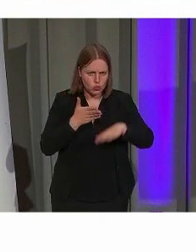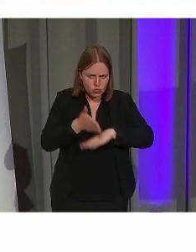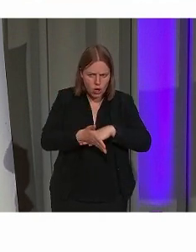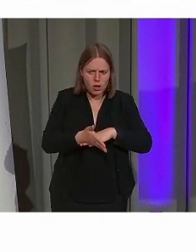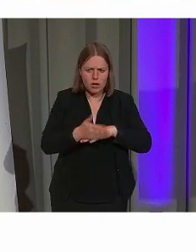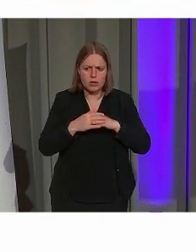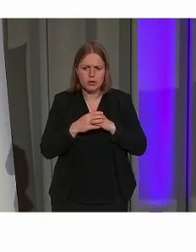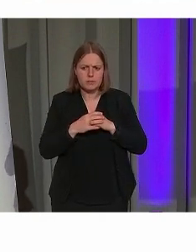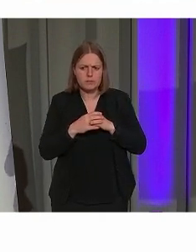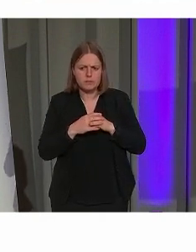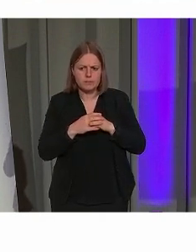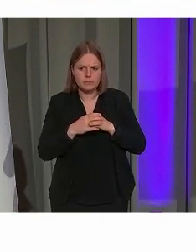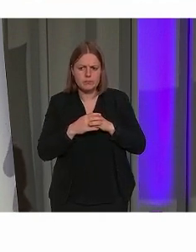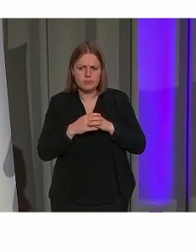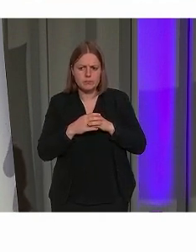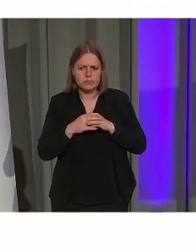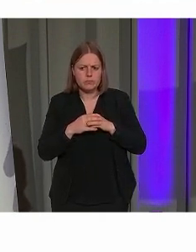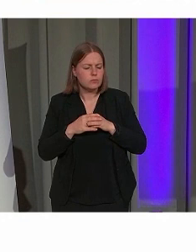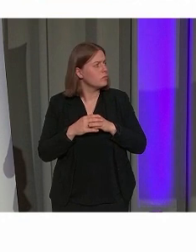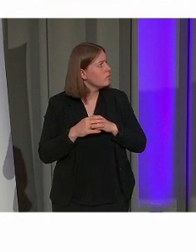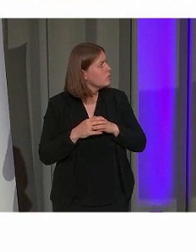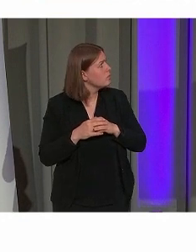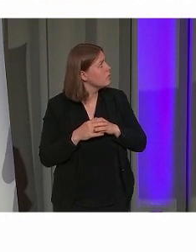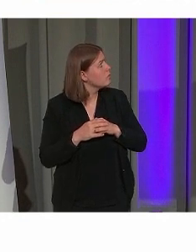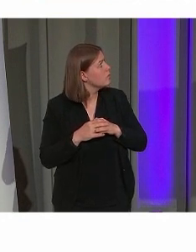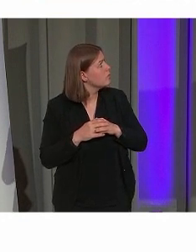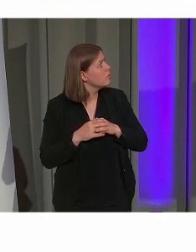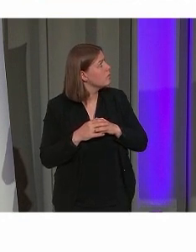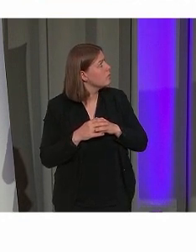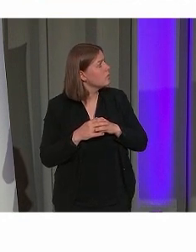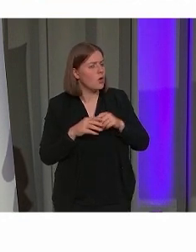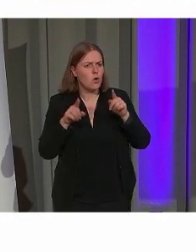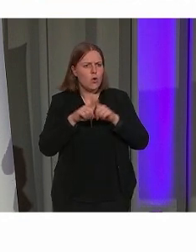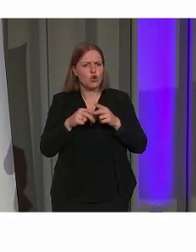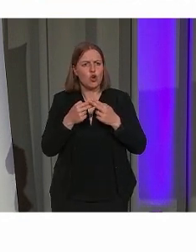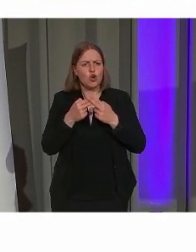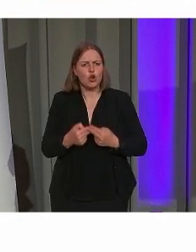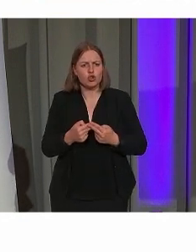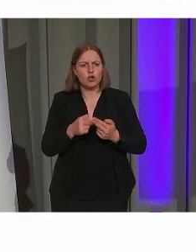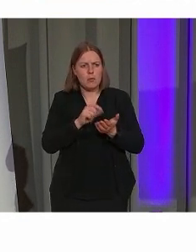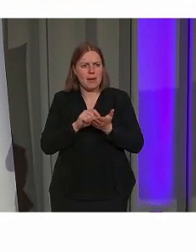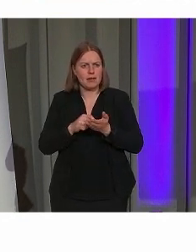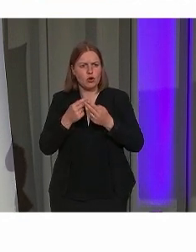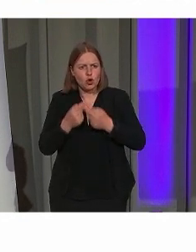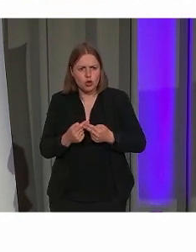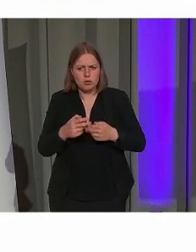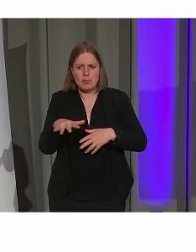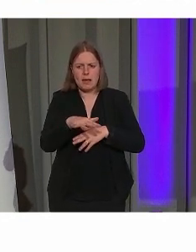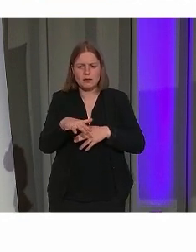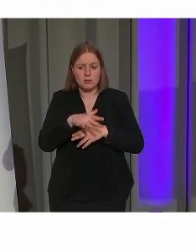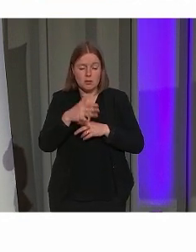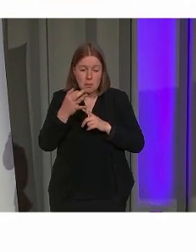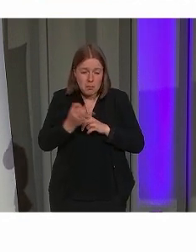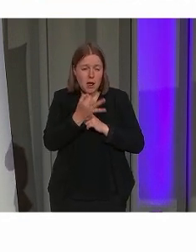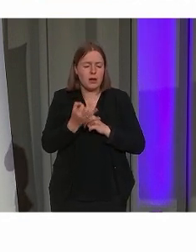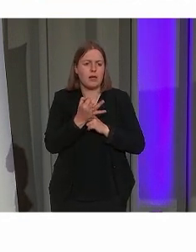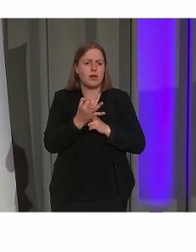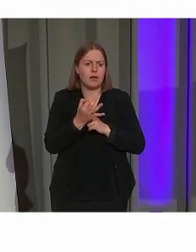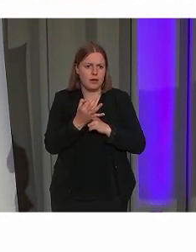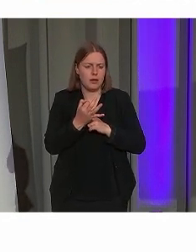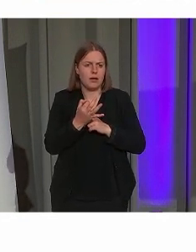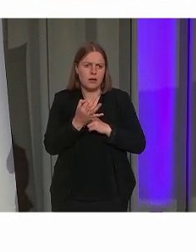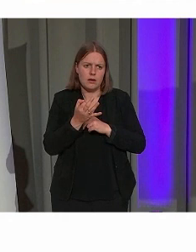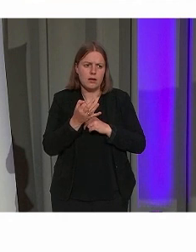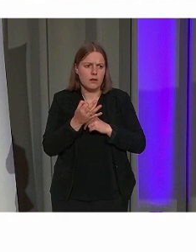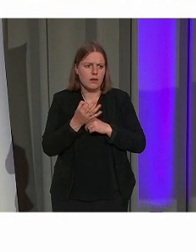rest points, and especially in the viewpoints, I think this is very important. Not only when we